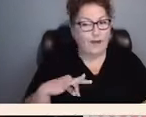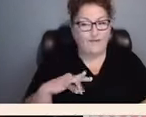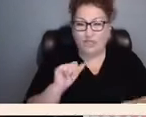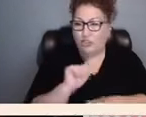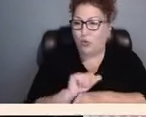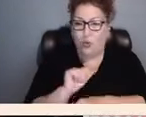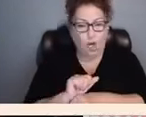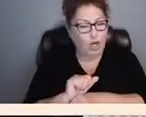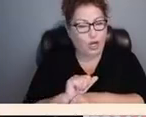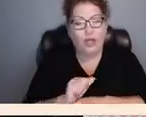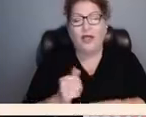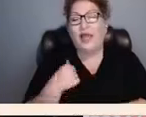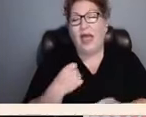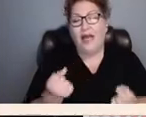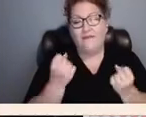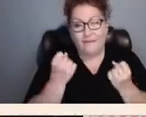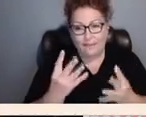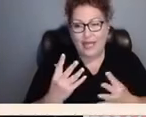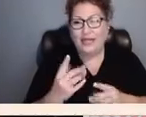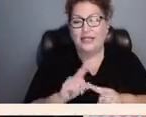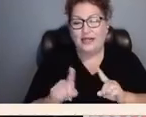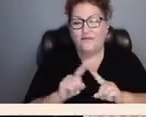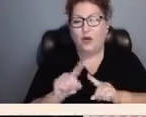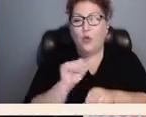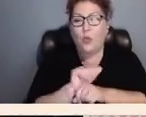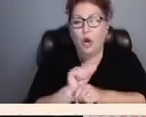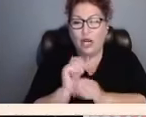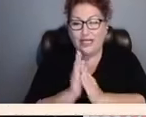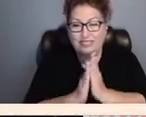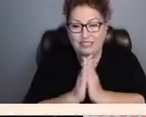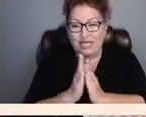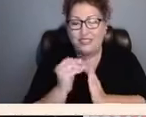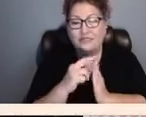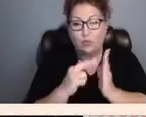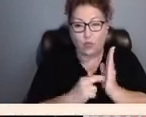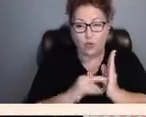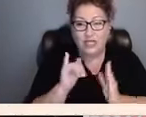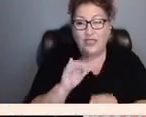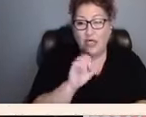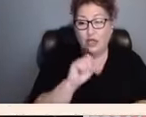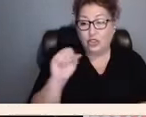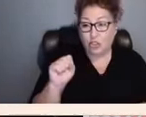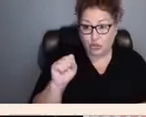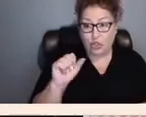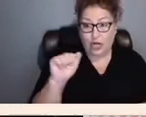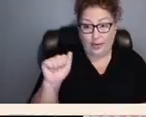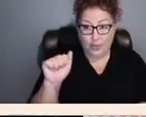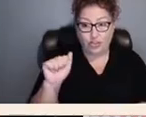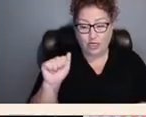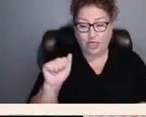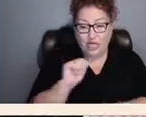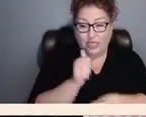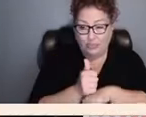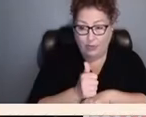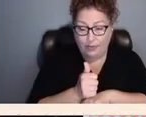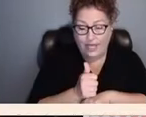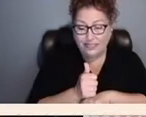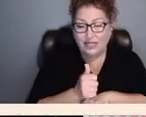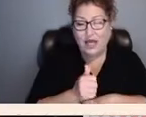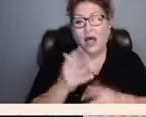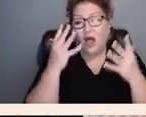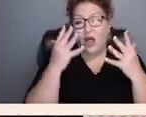are a lot of work incentives and rules that the Social Security Administration has put in place. Unfortunately, they're